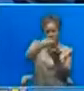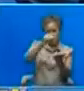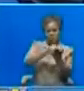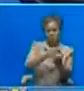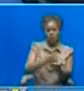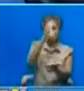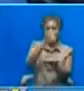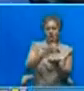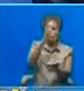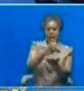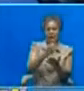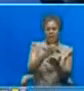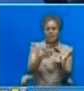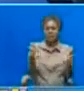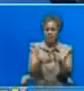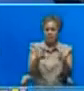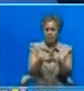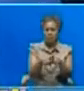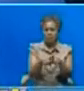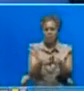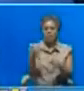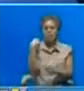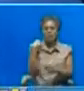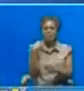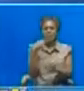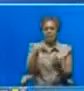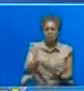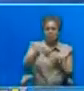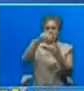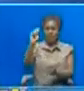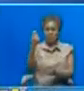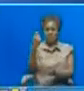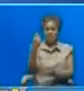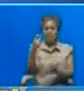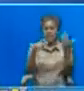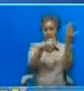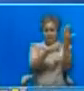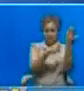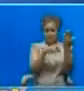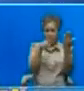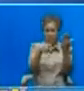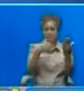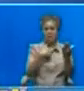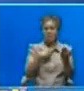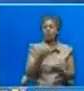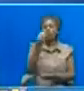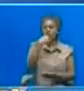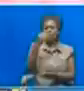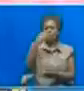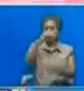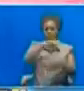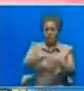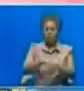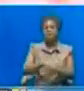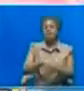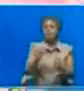soda bottles and cans. With an infinite number of uniquely Kenyan names, the campaign is geared to having consumers buy products